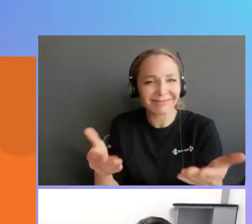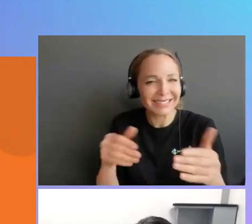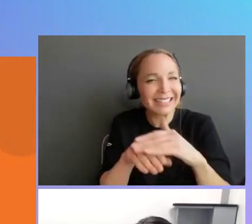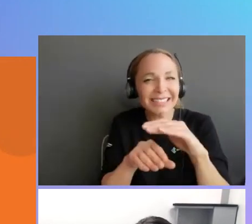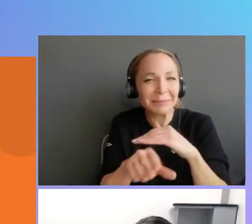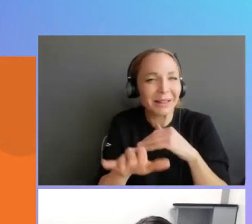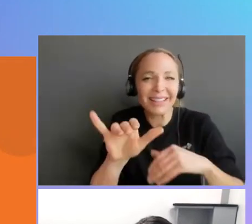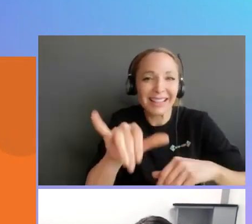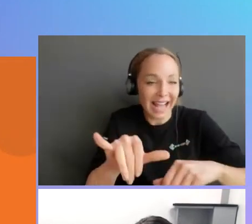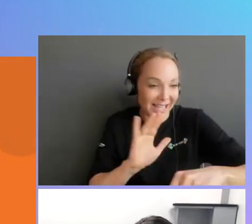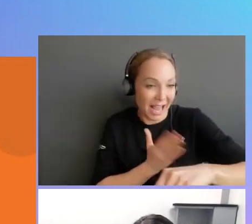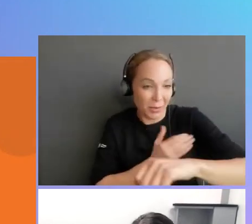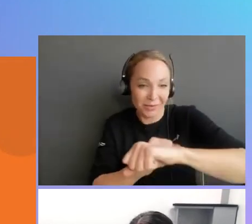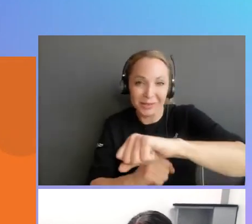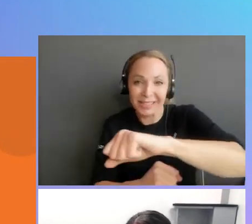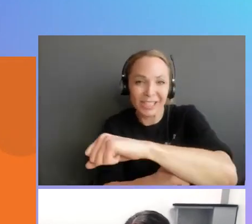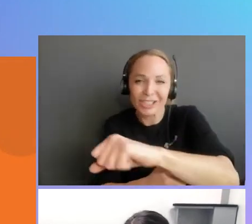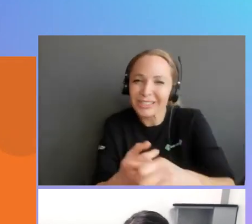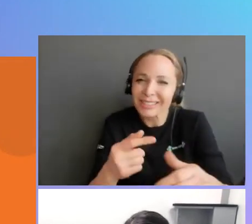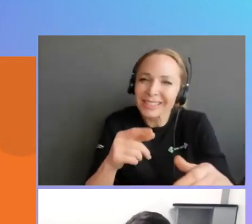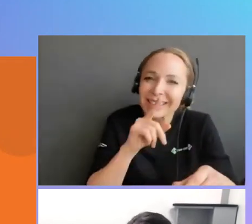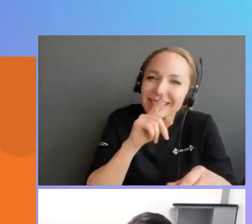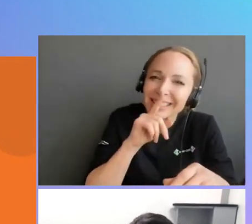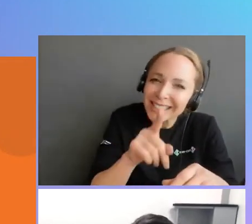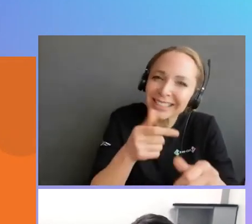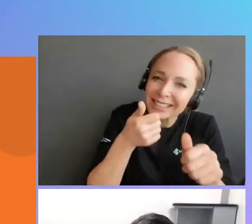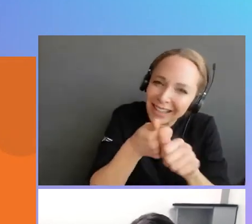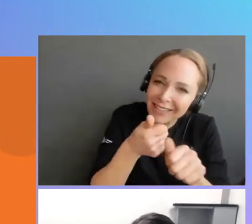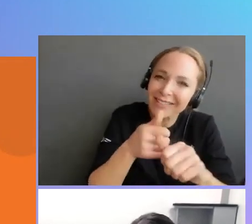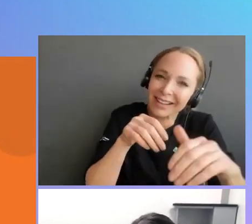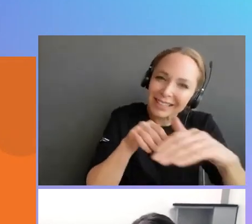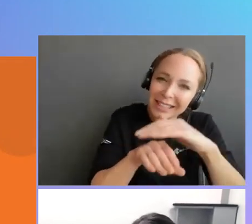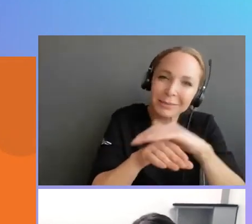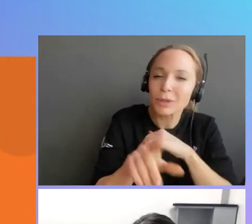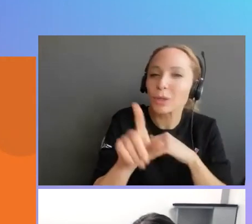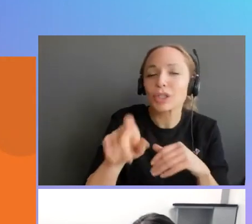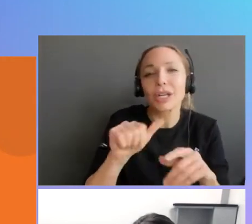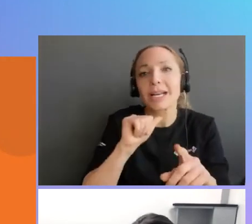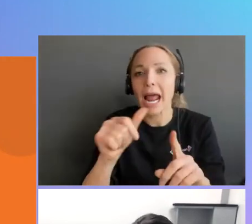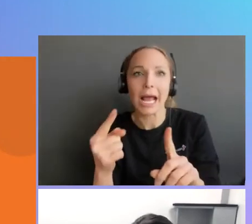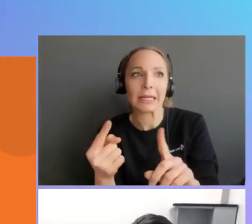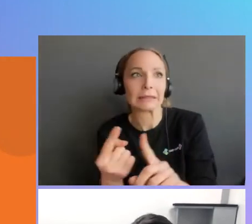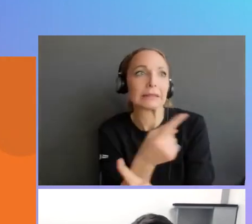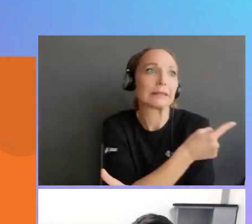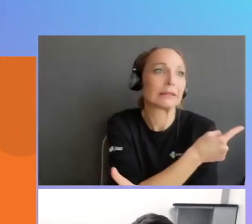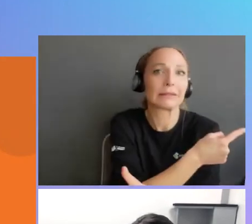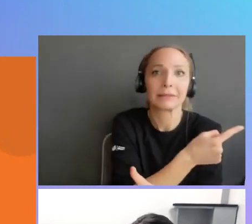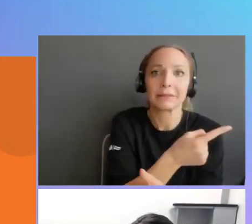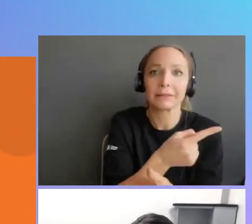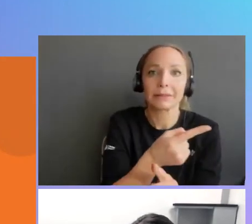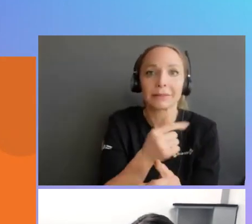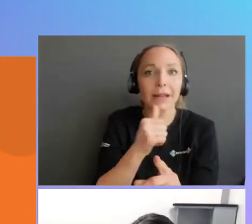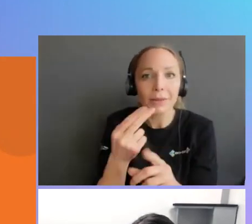stressing that we shouldn't be straying from HTML best practices, and that'll get us part of the way to accessibility.